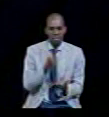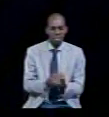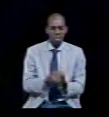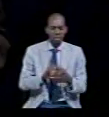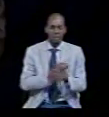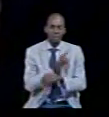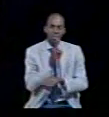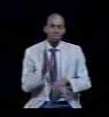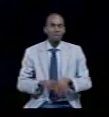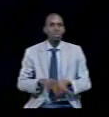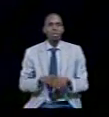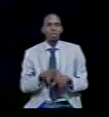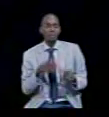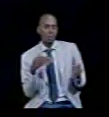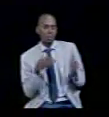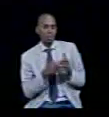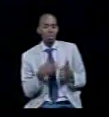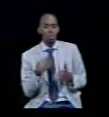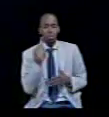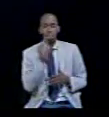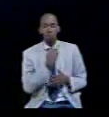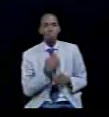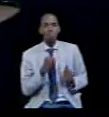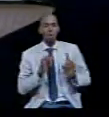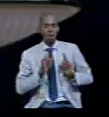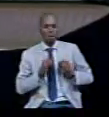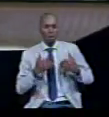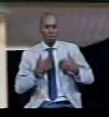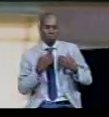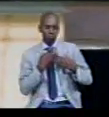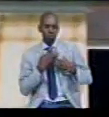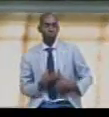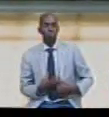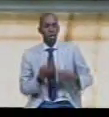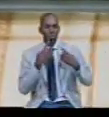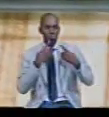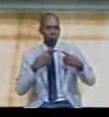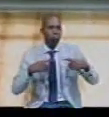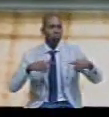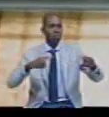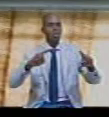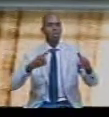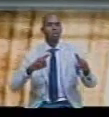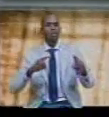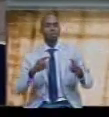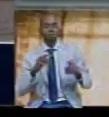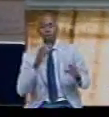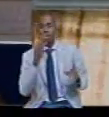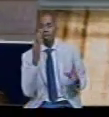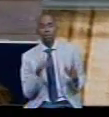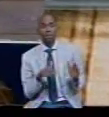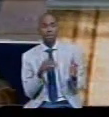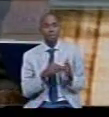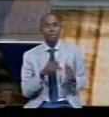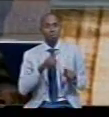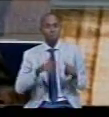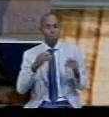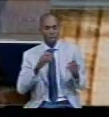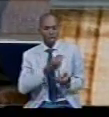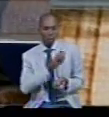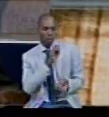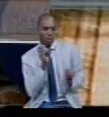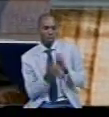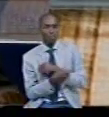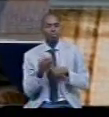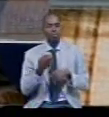nation against whom I have pronounced, turn from their evil. That's the